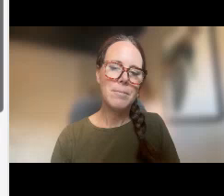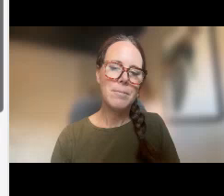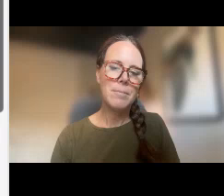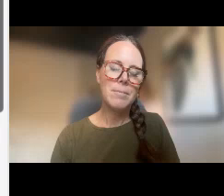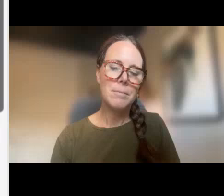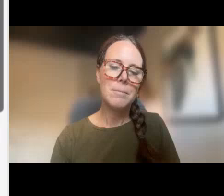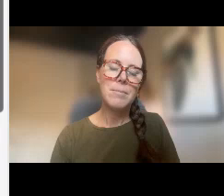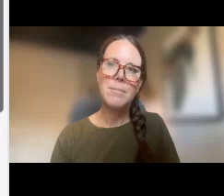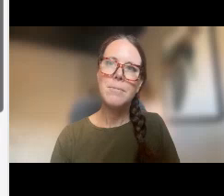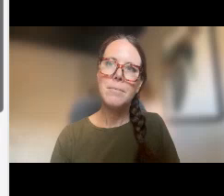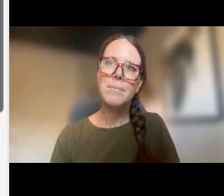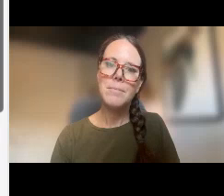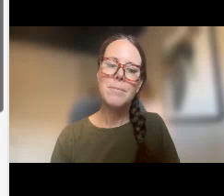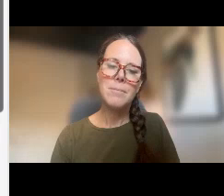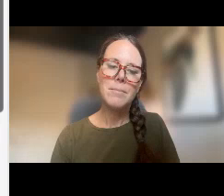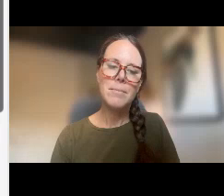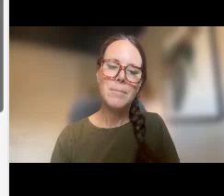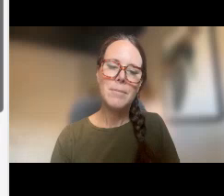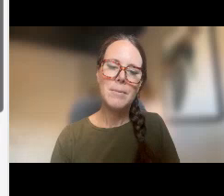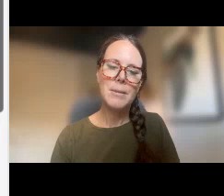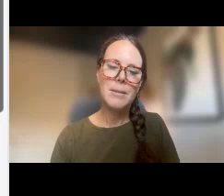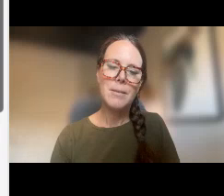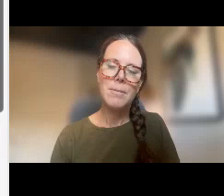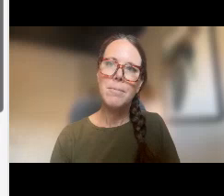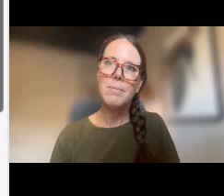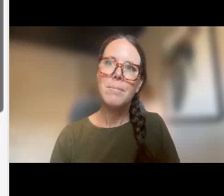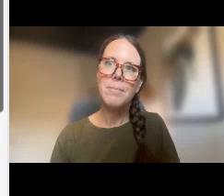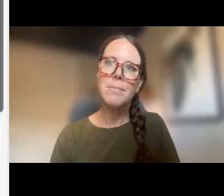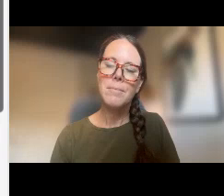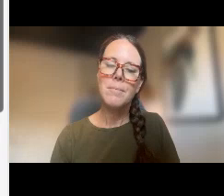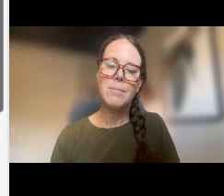If we're trying to get it under a number, we only have to be here twice, you know, if we